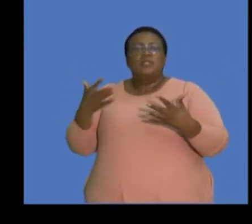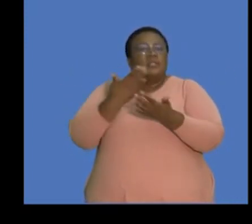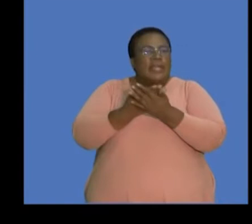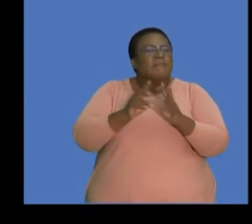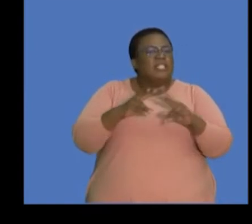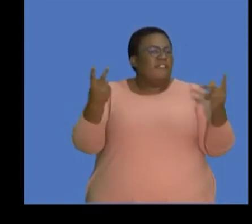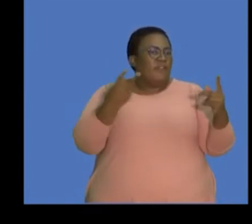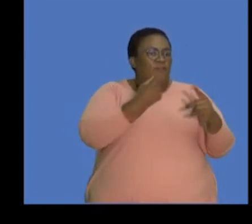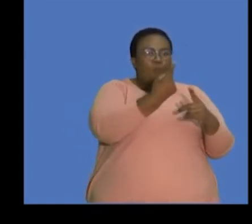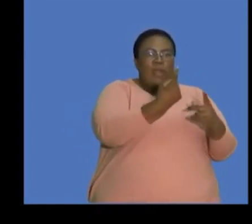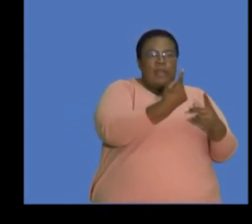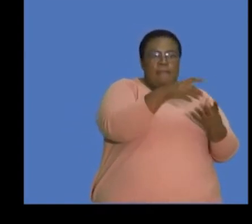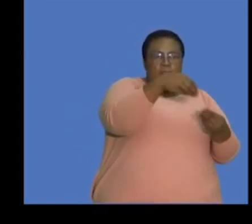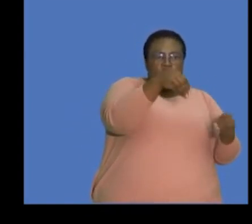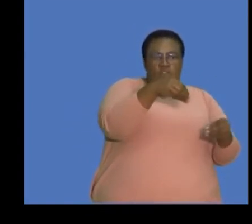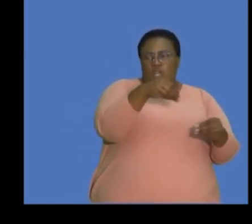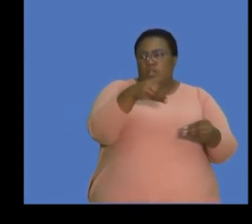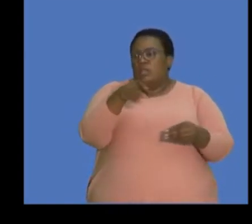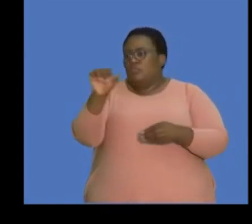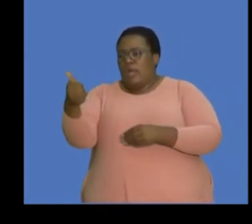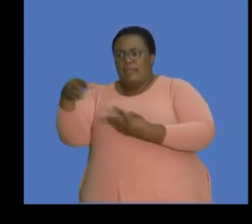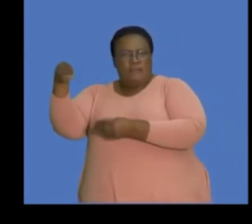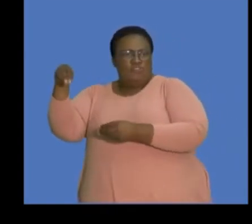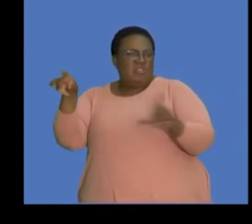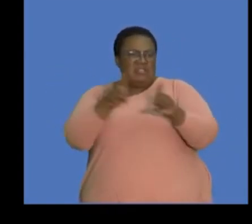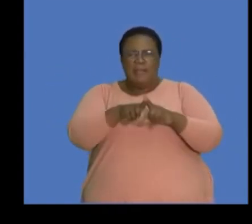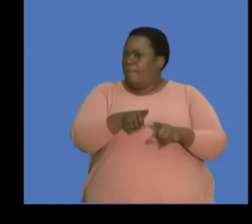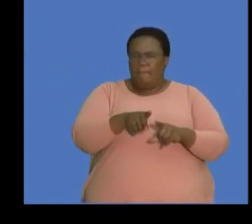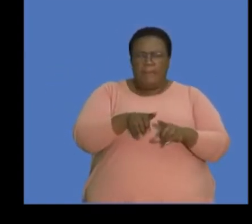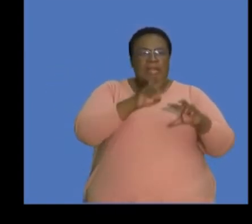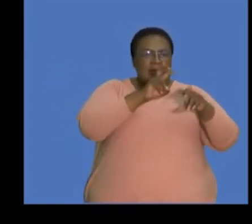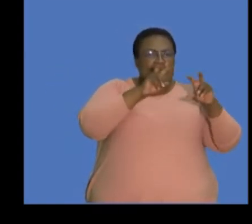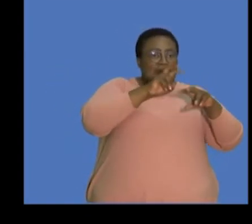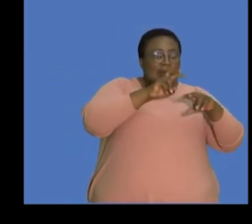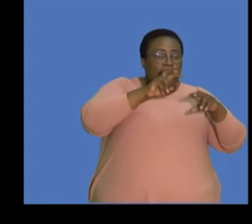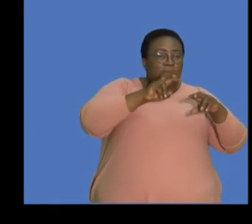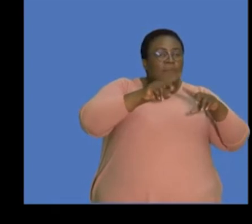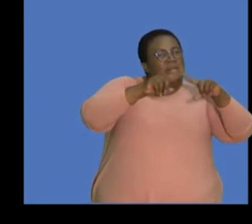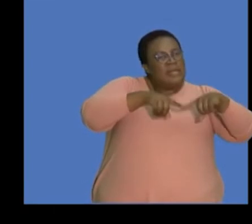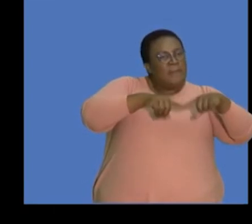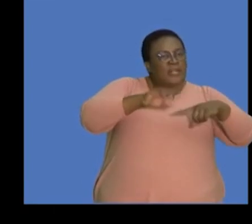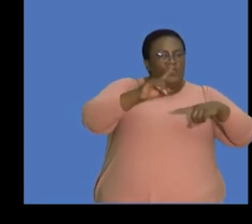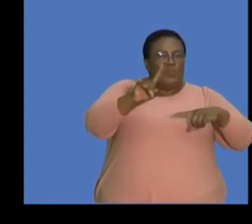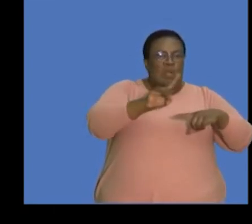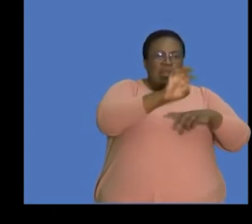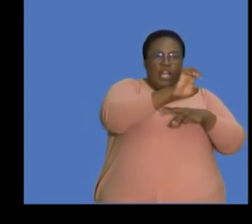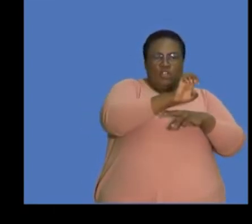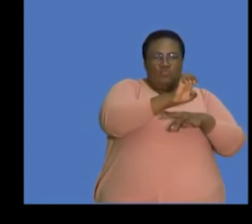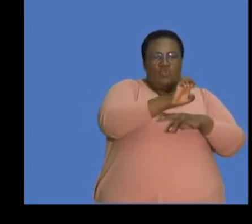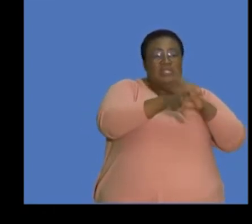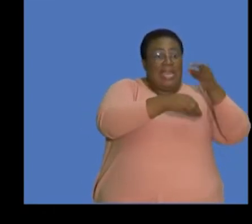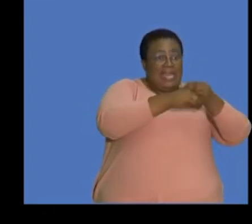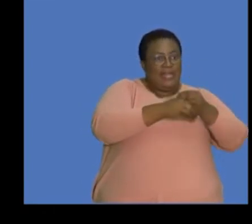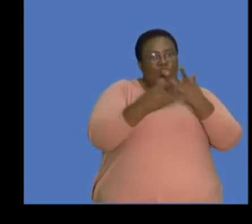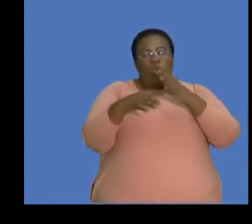one material to the next, depending on the number of electrons added or number of electrons removed during the transfer. Okay,